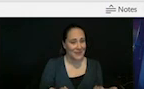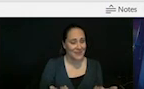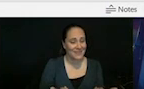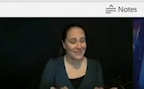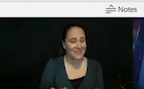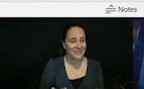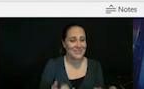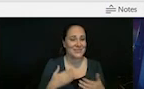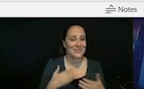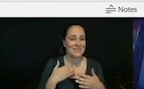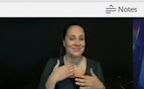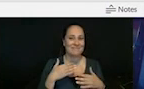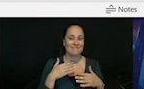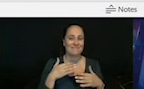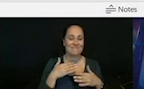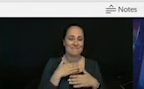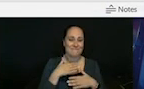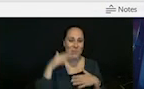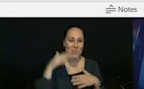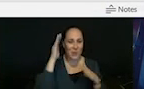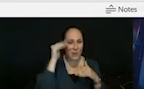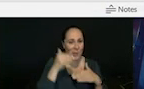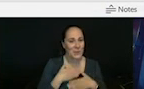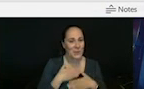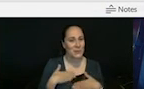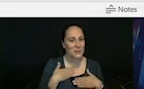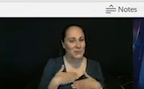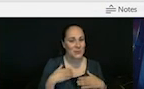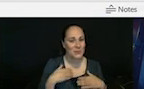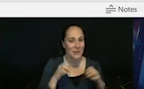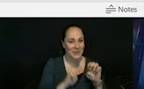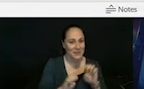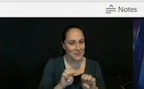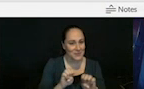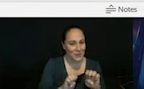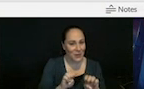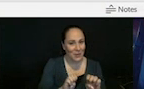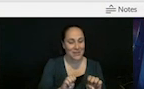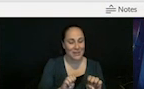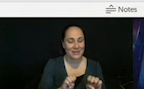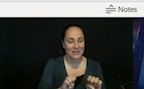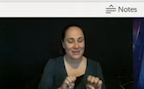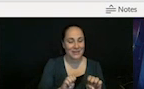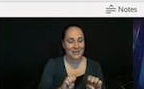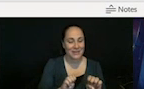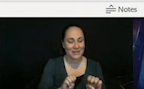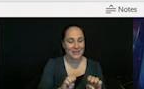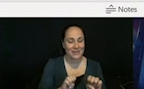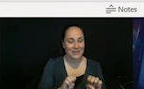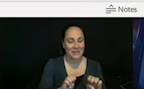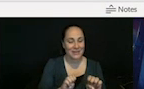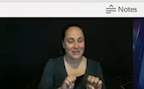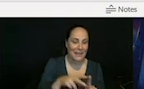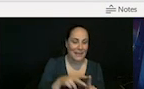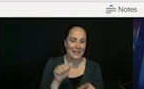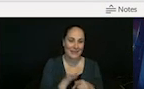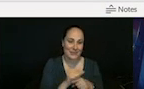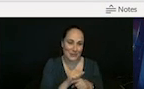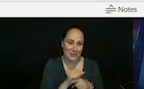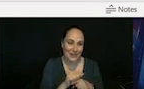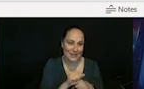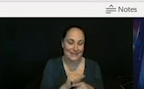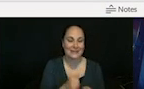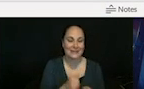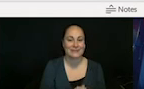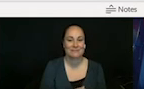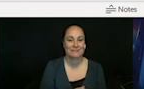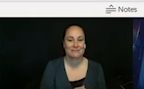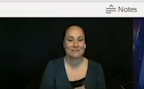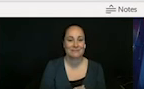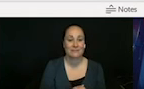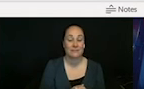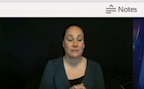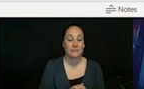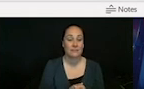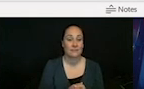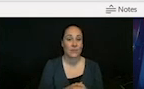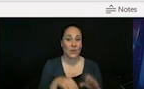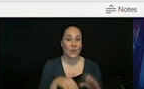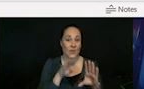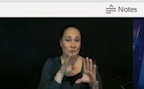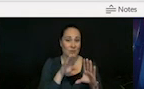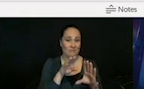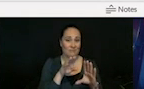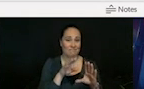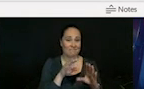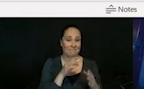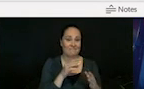and making some of these things, putting into practice knowledge that we have. We are recording all the sessions, so of course you can come